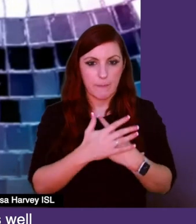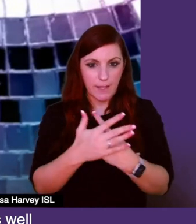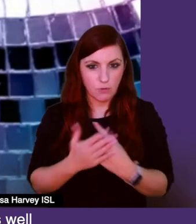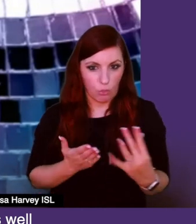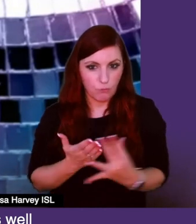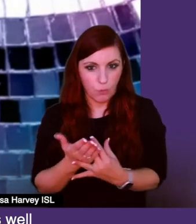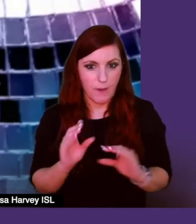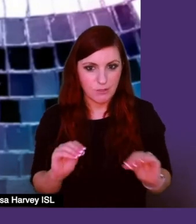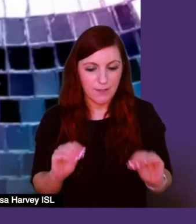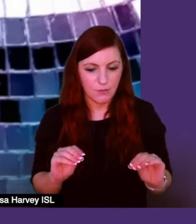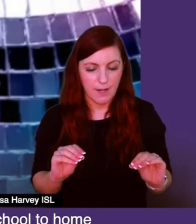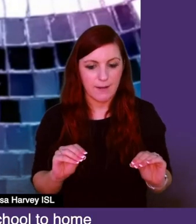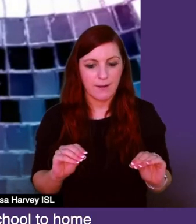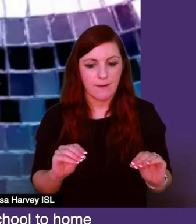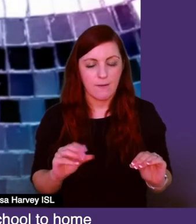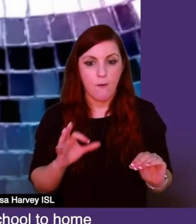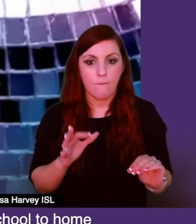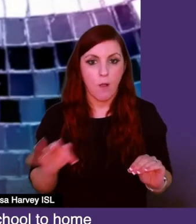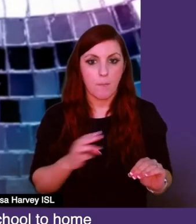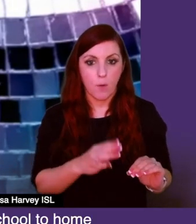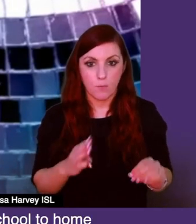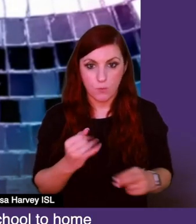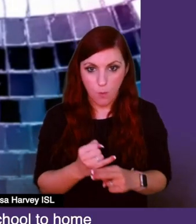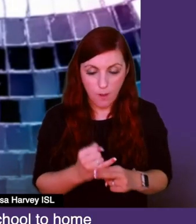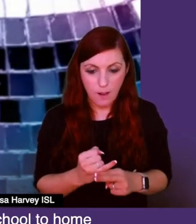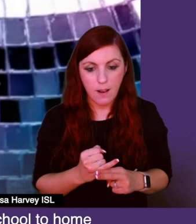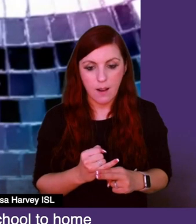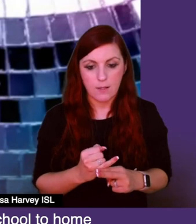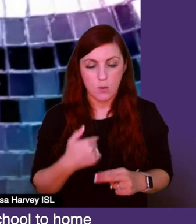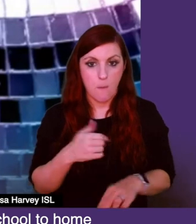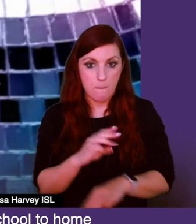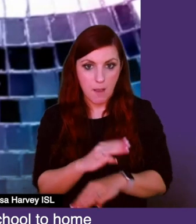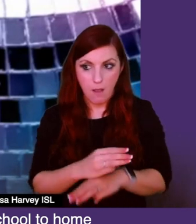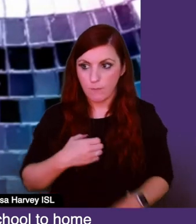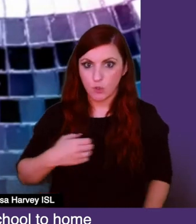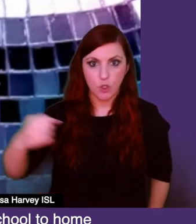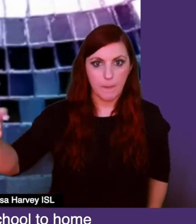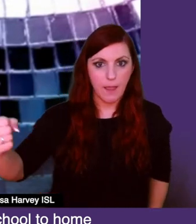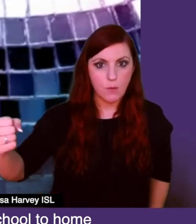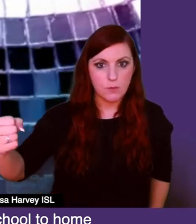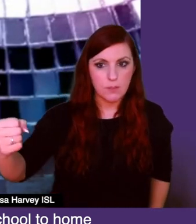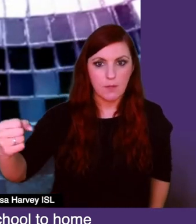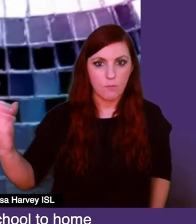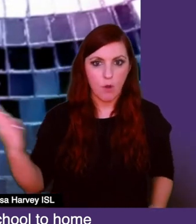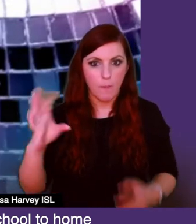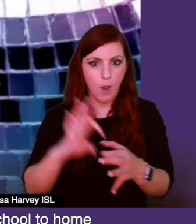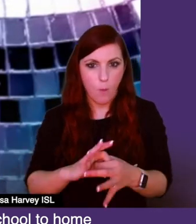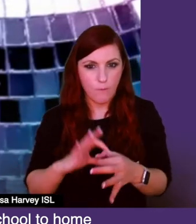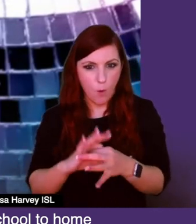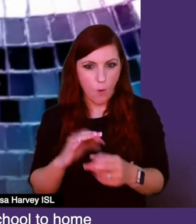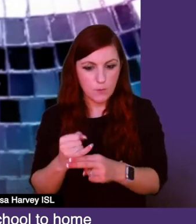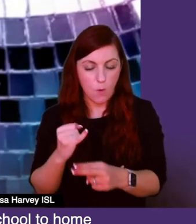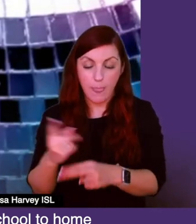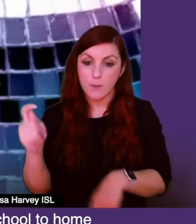in education from secondary school. So my mom took me out of secondary school to homeschool me, which